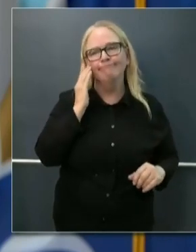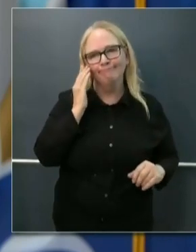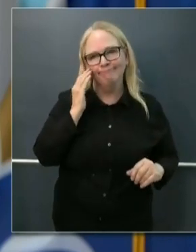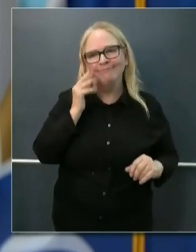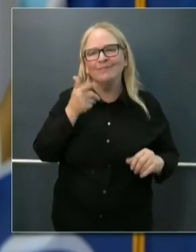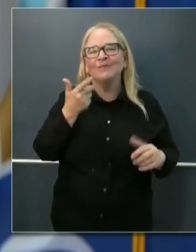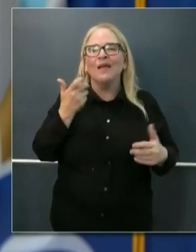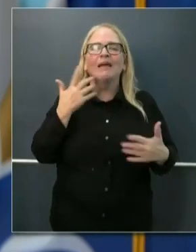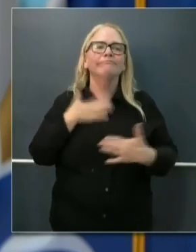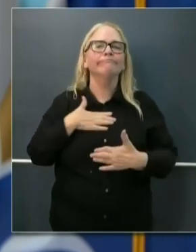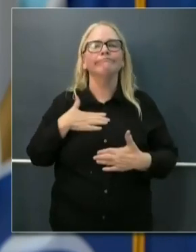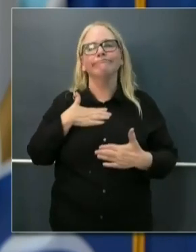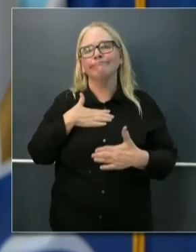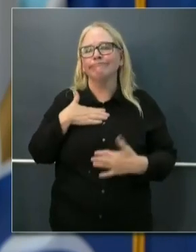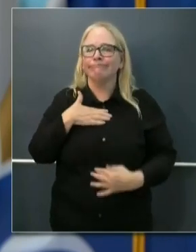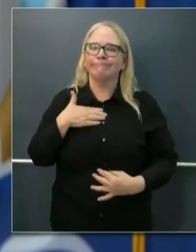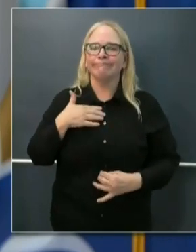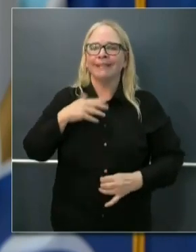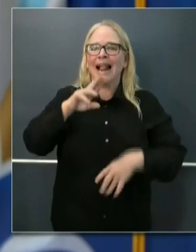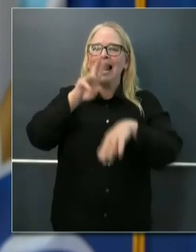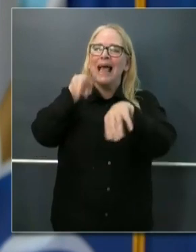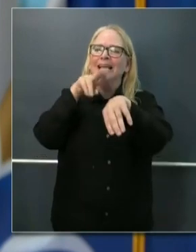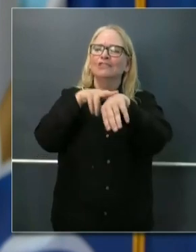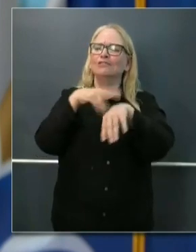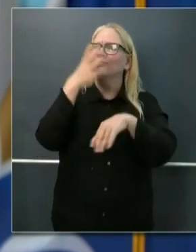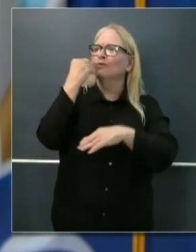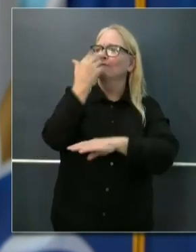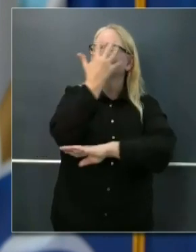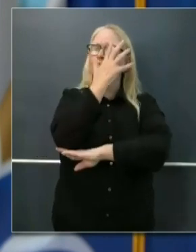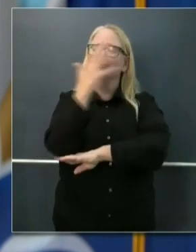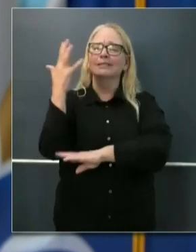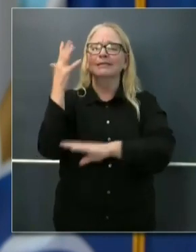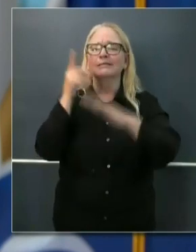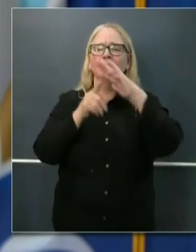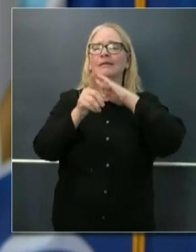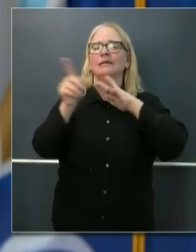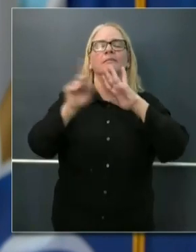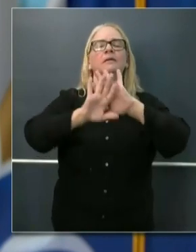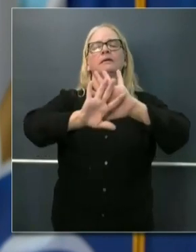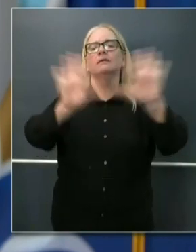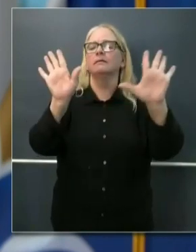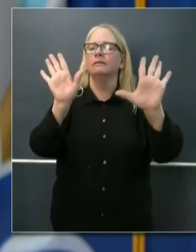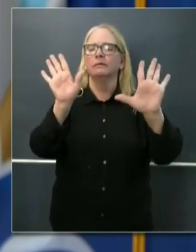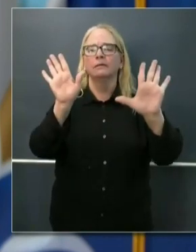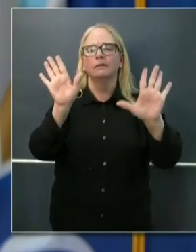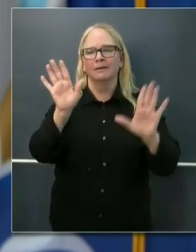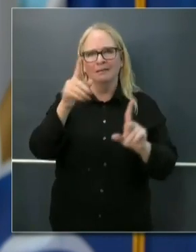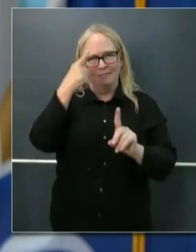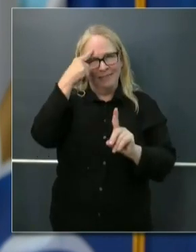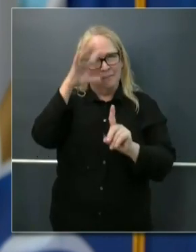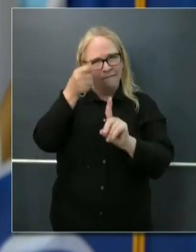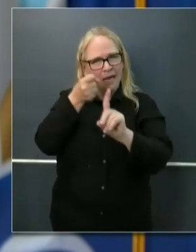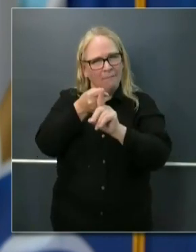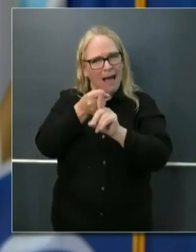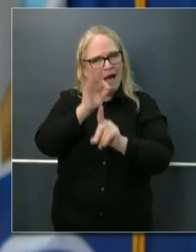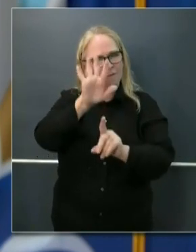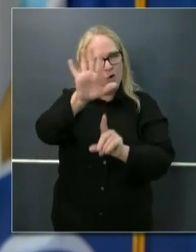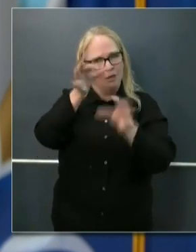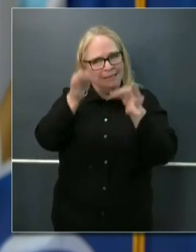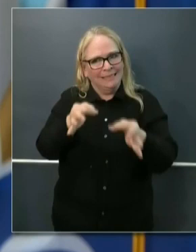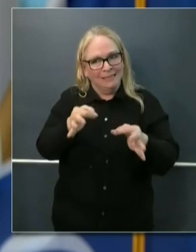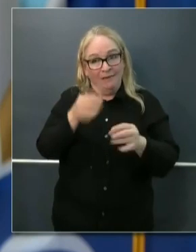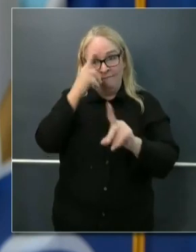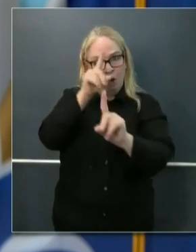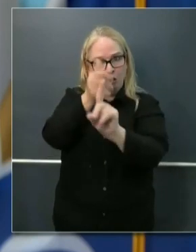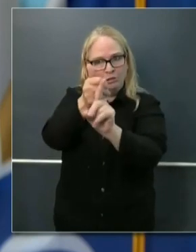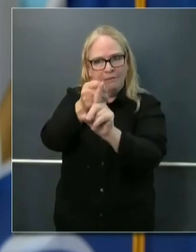experience our natural beauty, just to, again, consider the impact of those decisions, not only yourself, but on